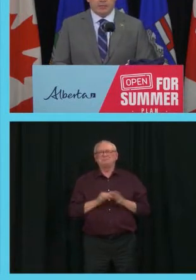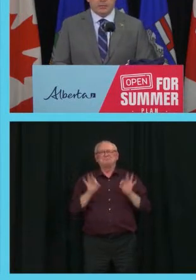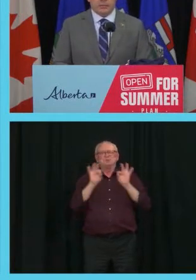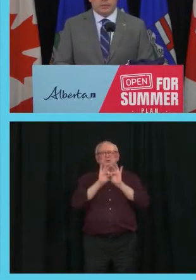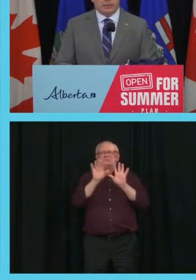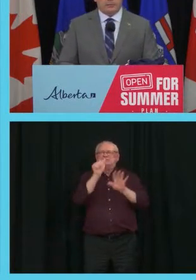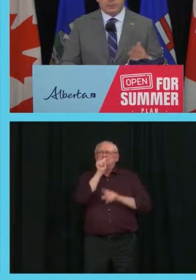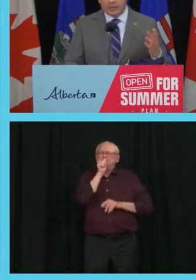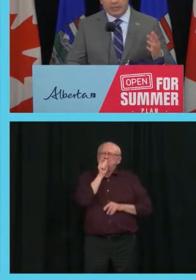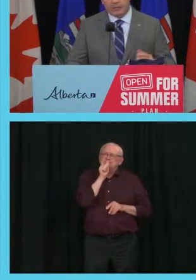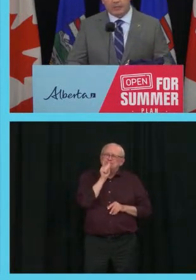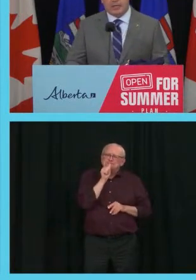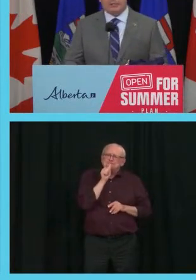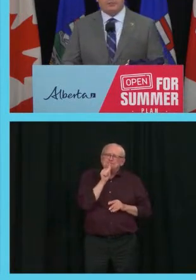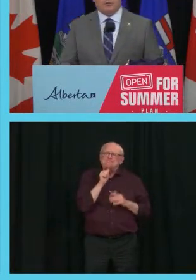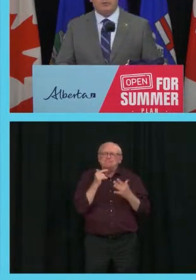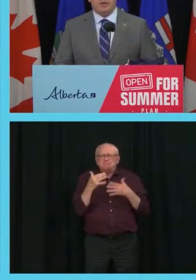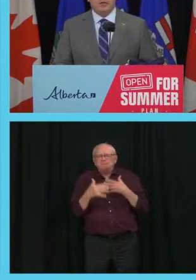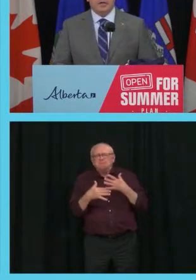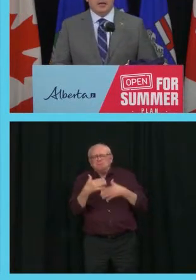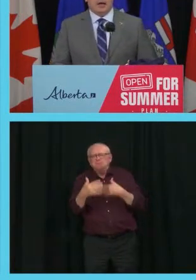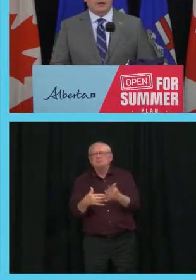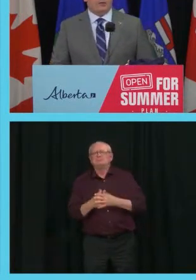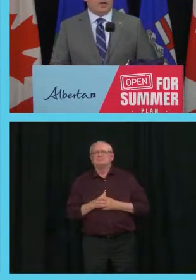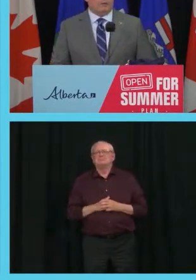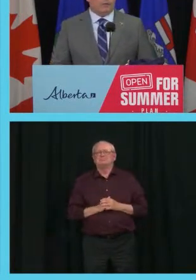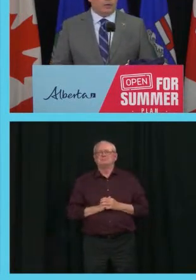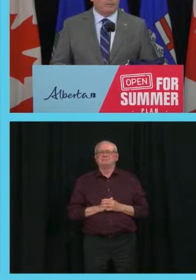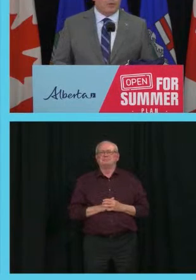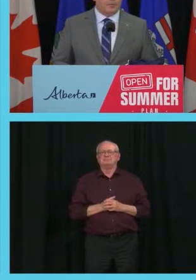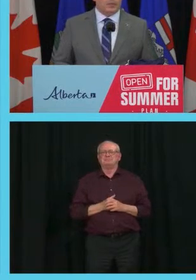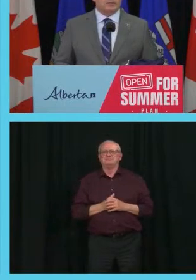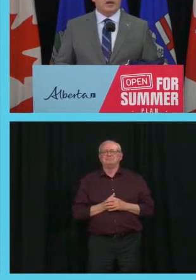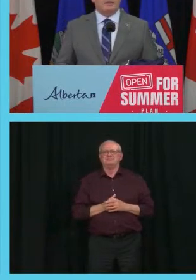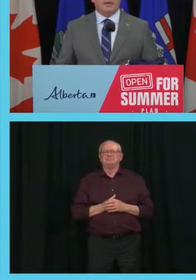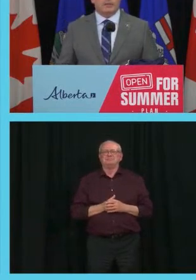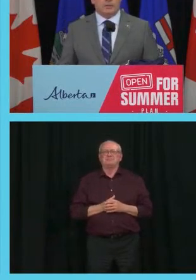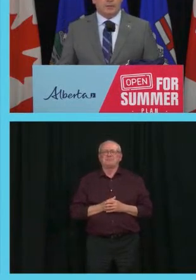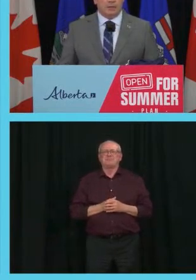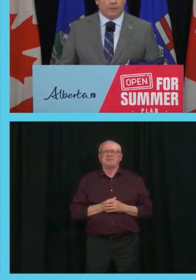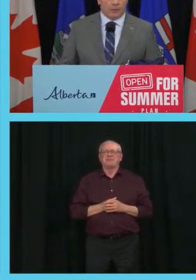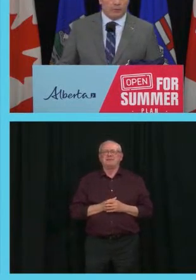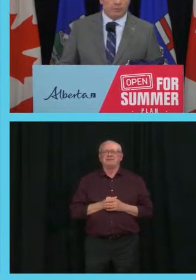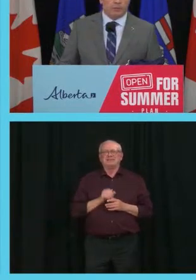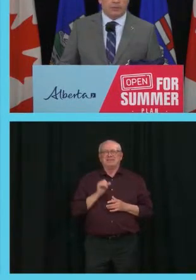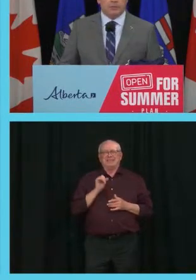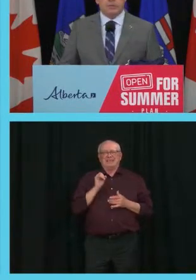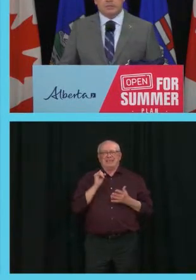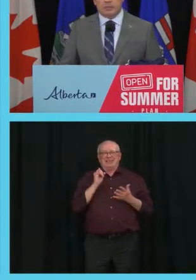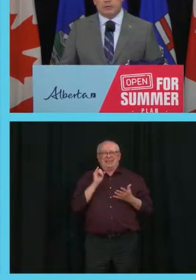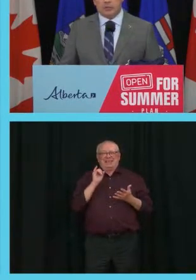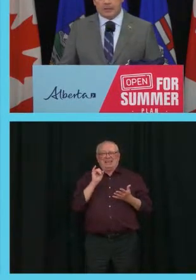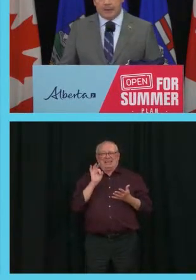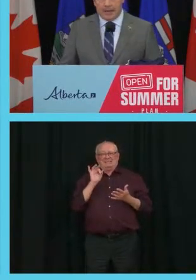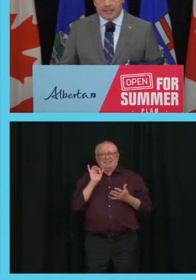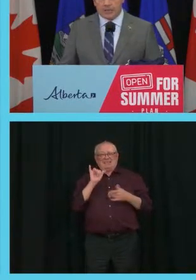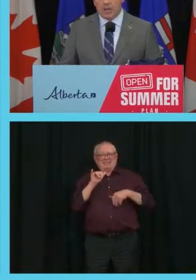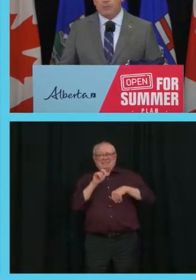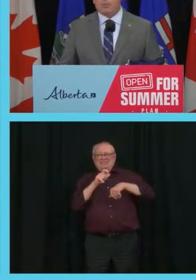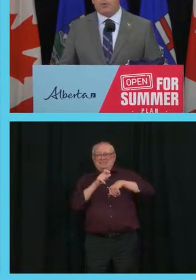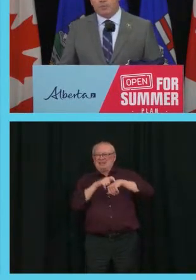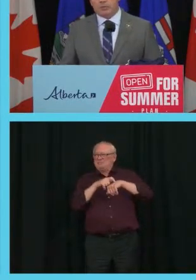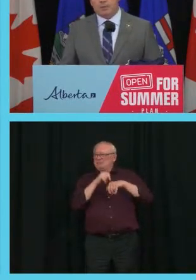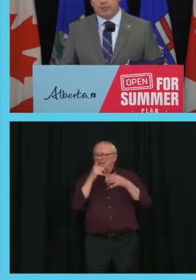some patience, particularly today, tomorrow. If you can't find an appointment at a time that is convenient for you, please continue to check back